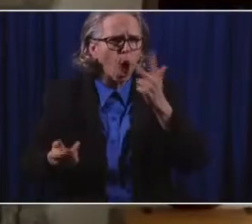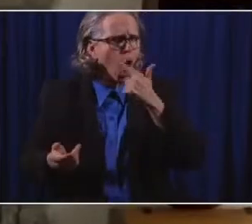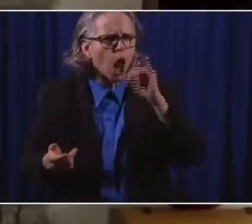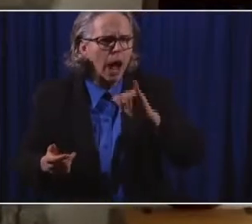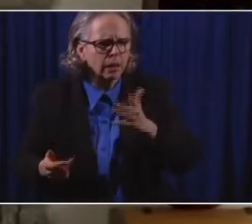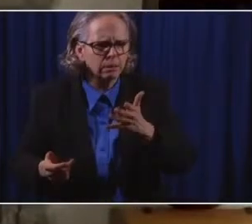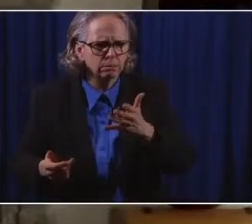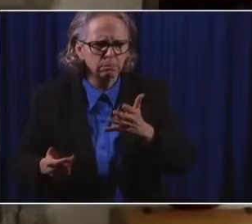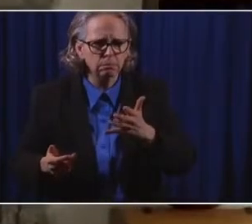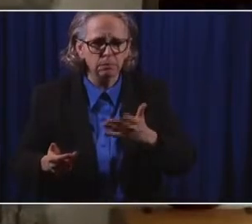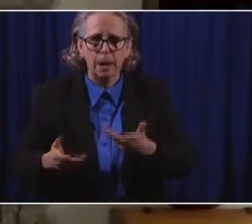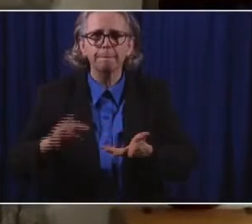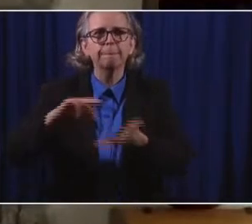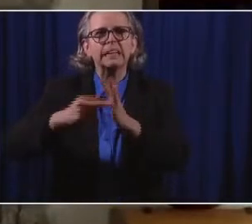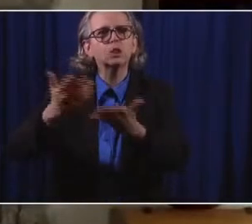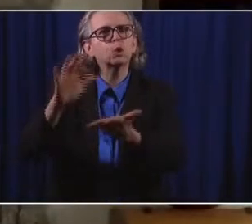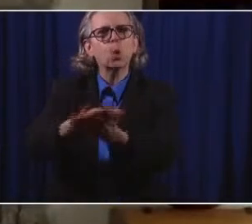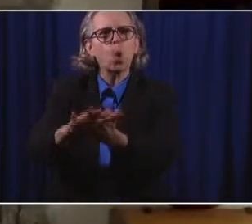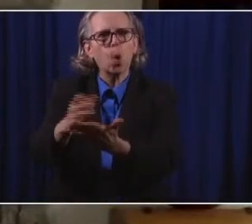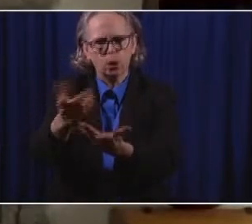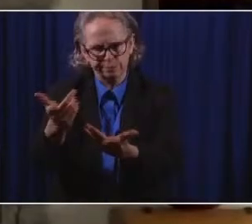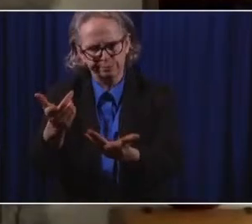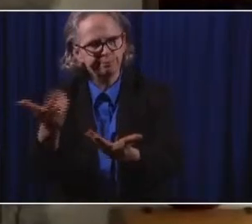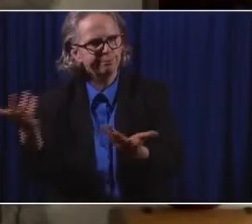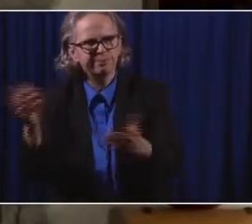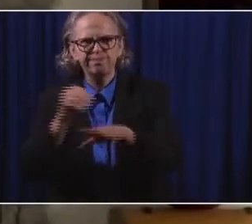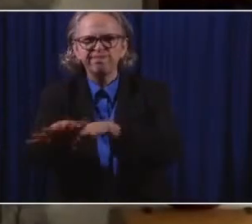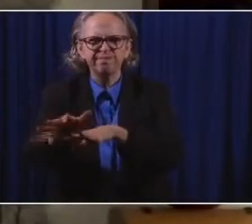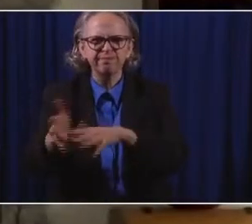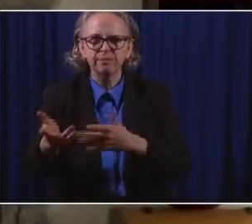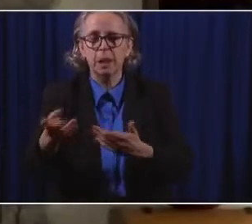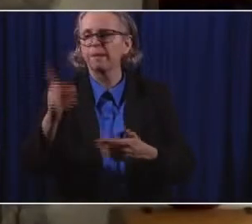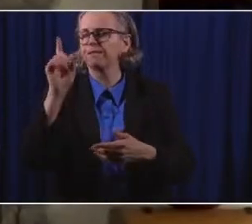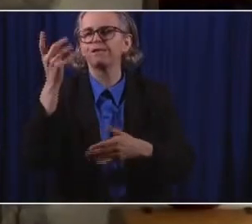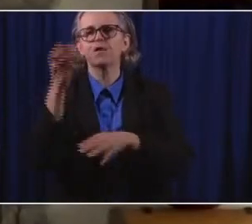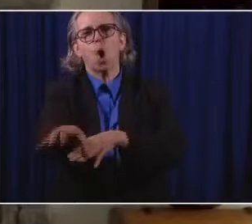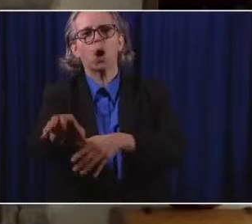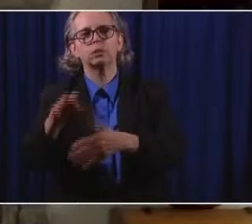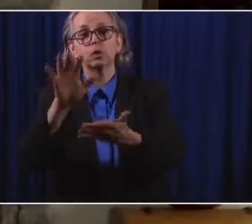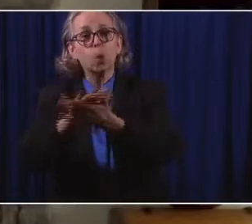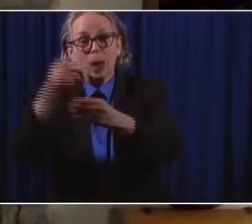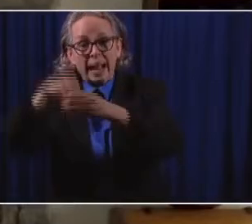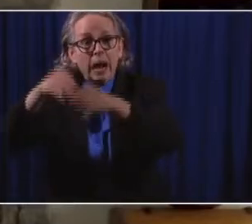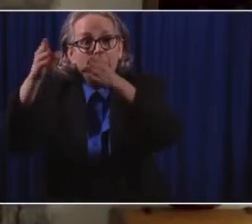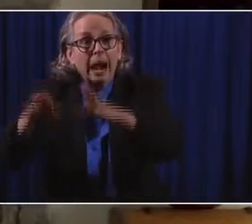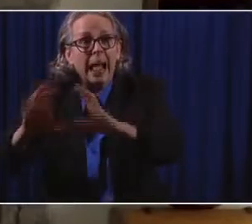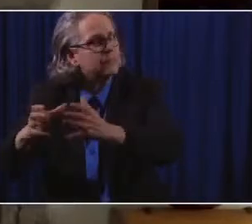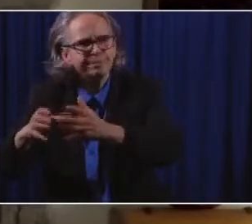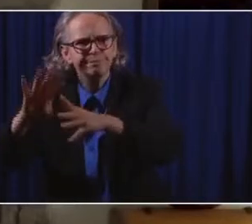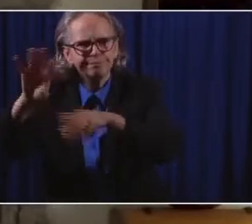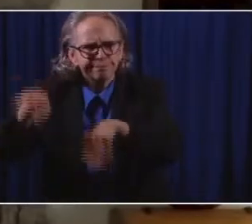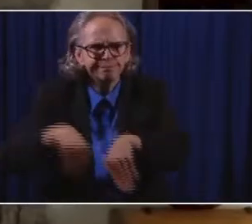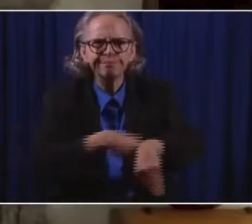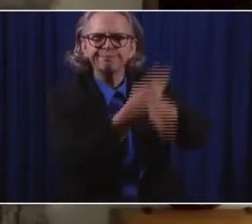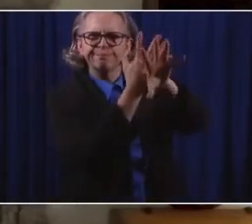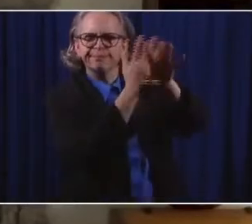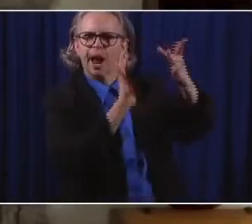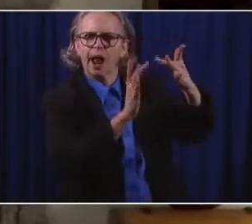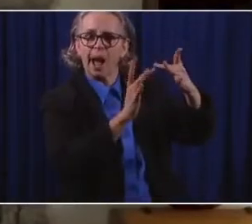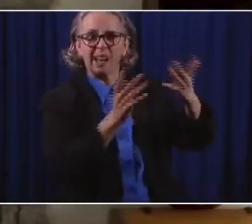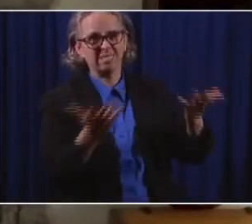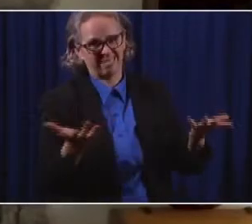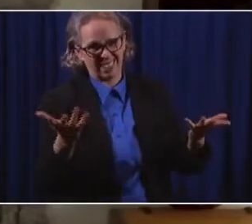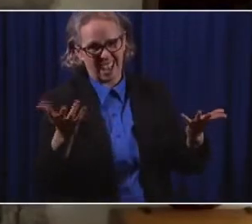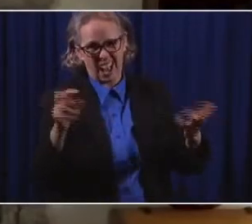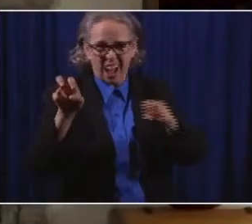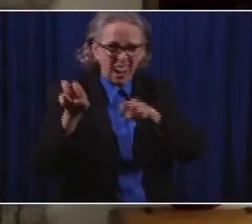but they don't want to go remote, or where they planned on coming out of remote and they stay remote because they're seeing